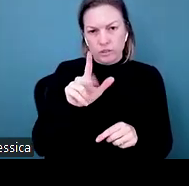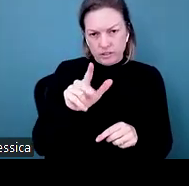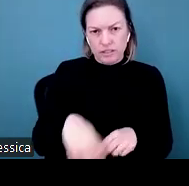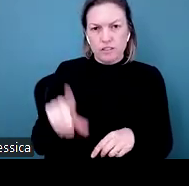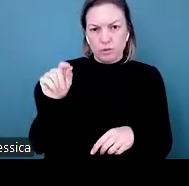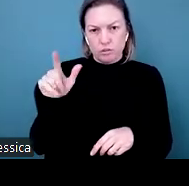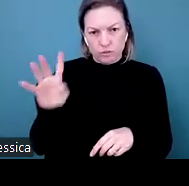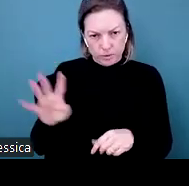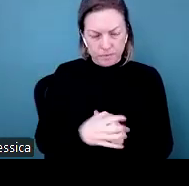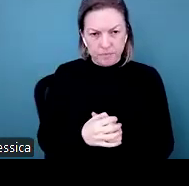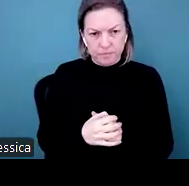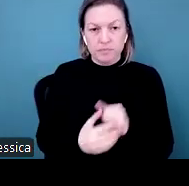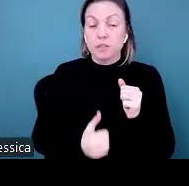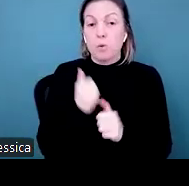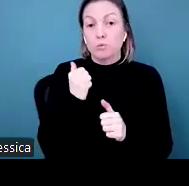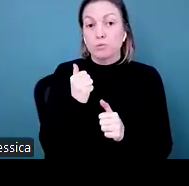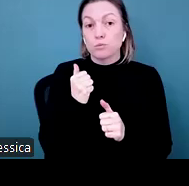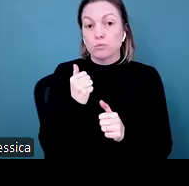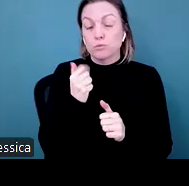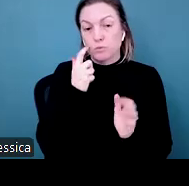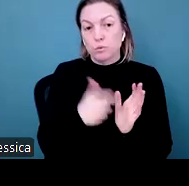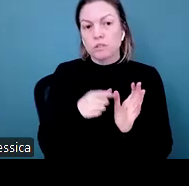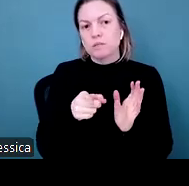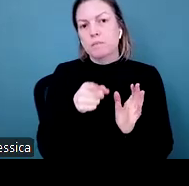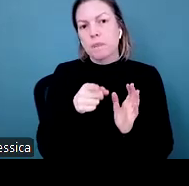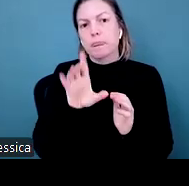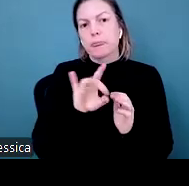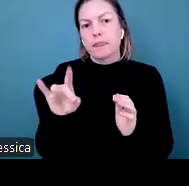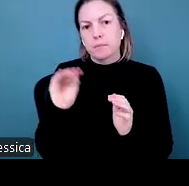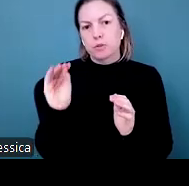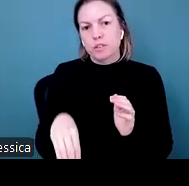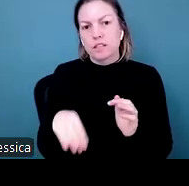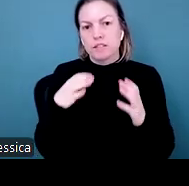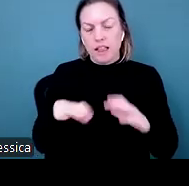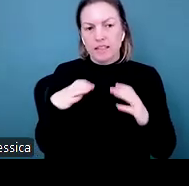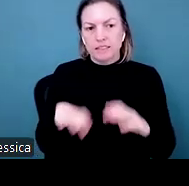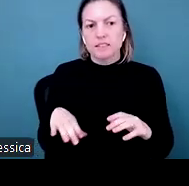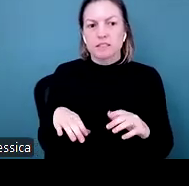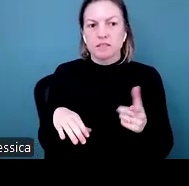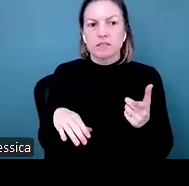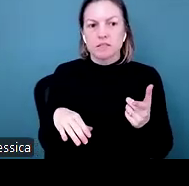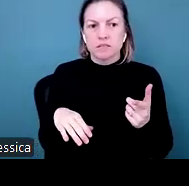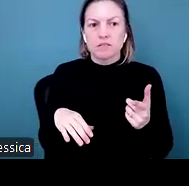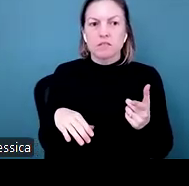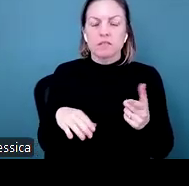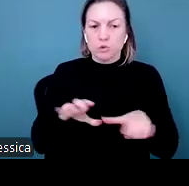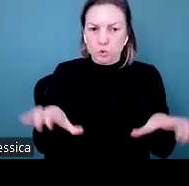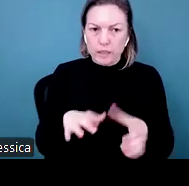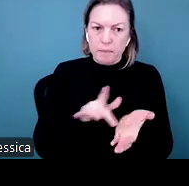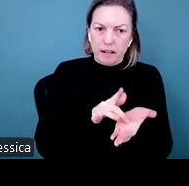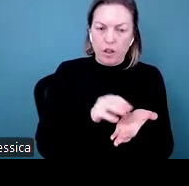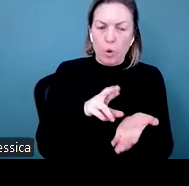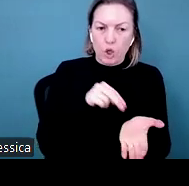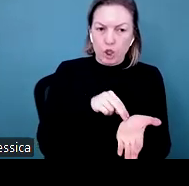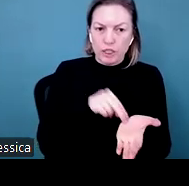year. Most notably, 88% of our clients are performing medical or nursing tasks, which